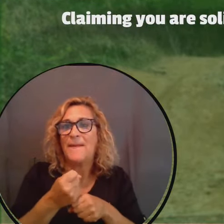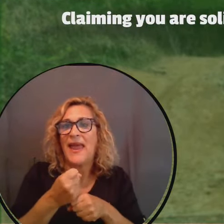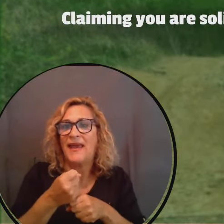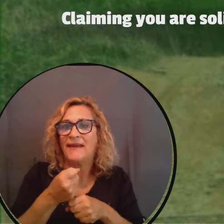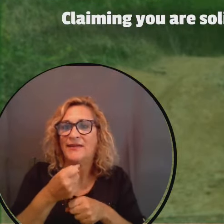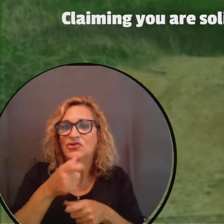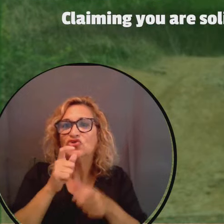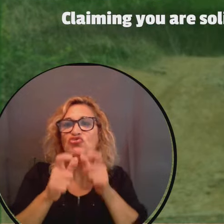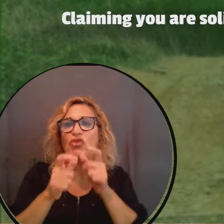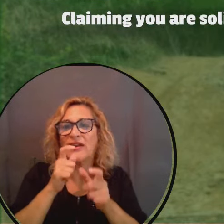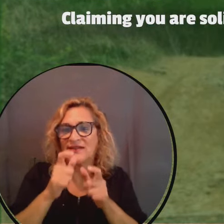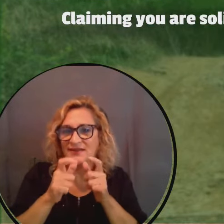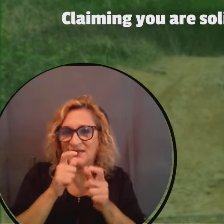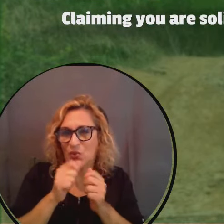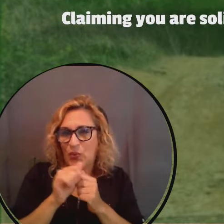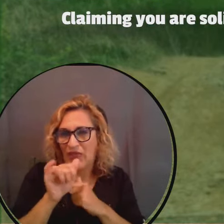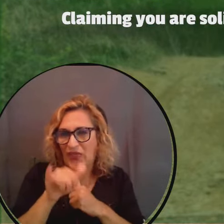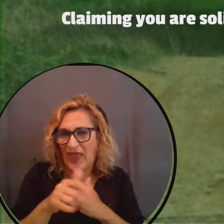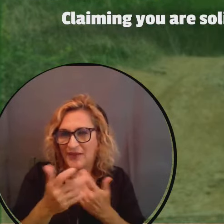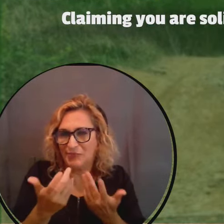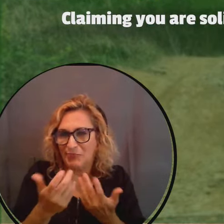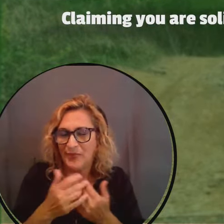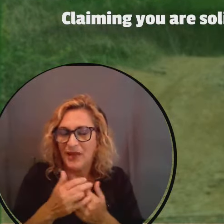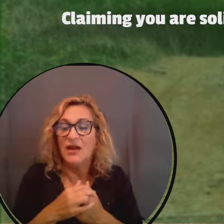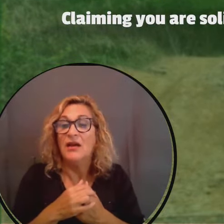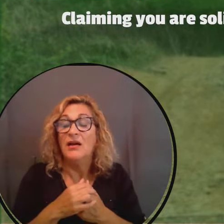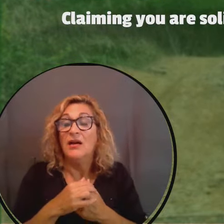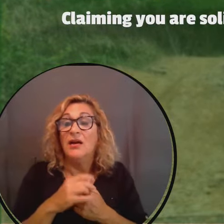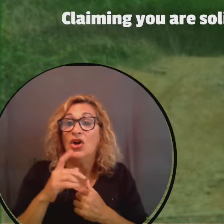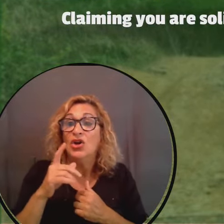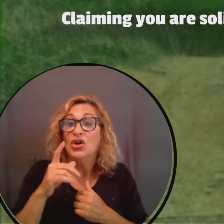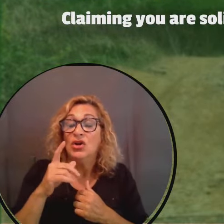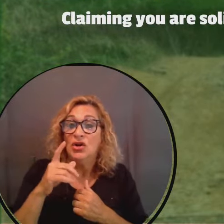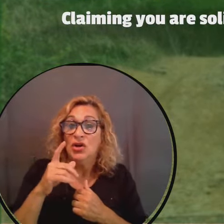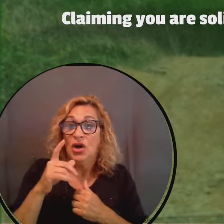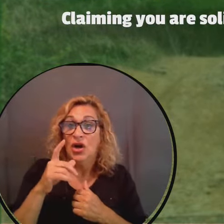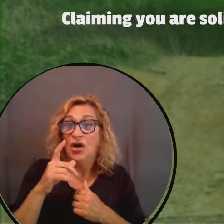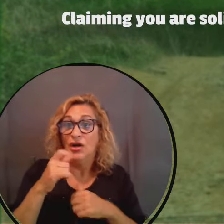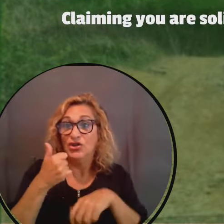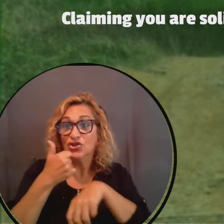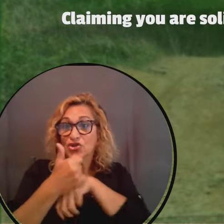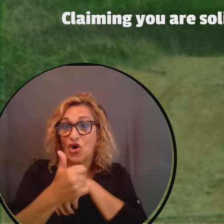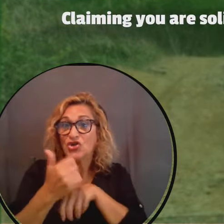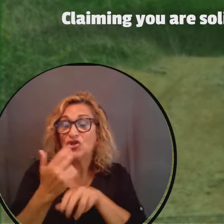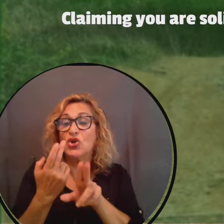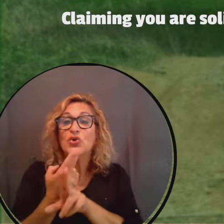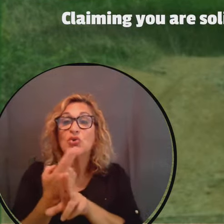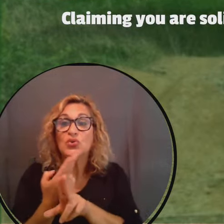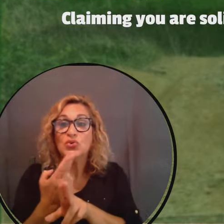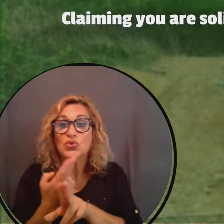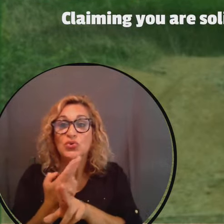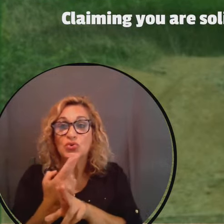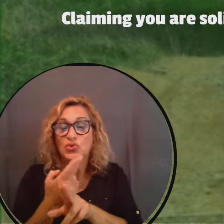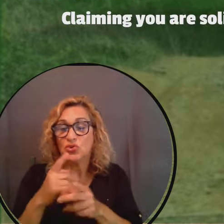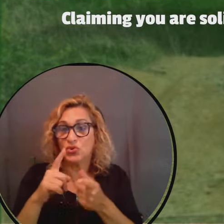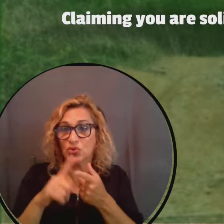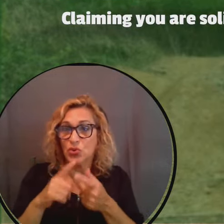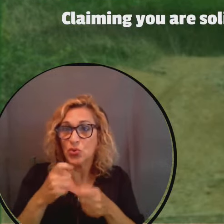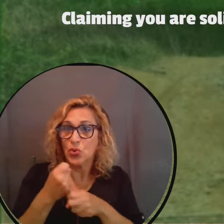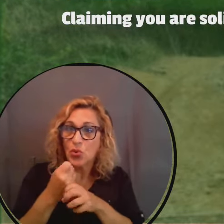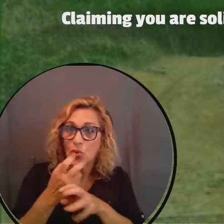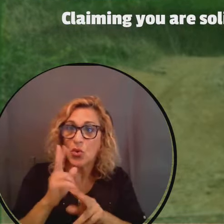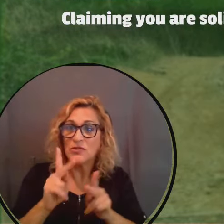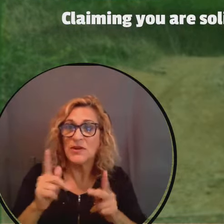is doing that, right? So these charges are being used to whip up frenzy, to whip up